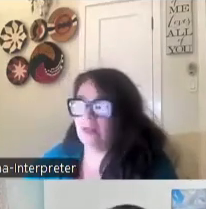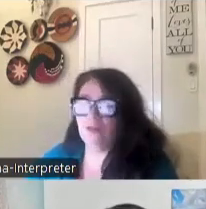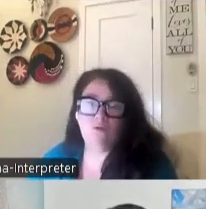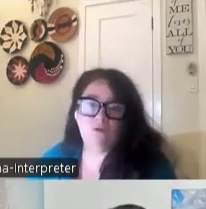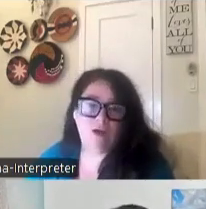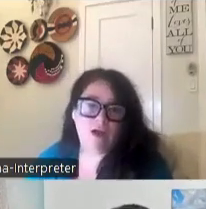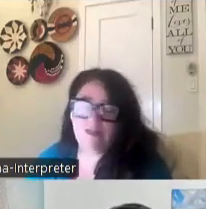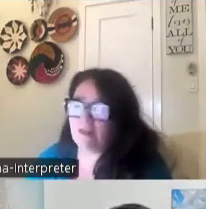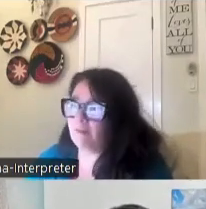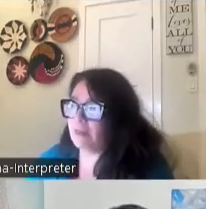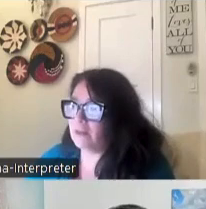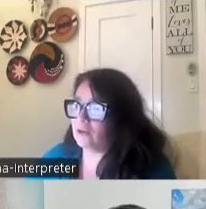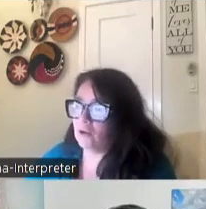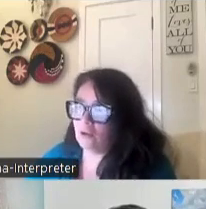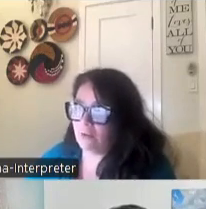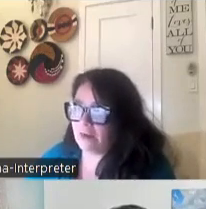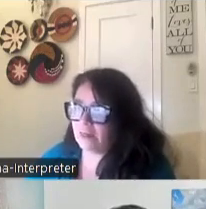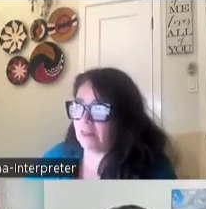the whole planet.